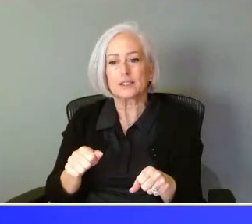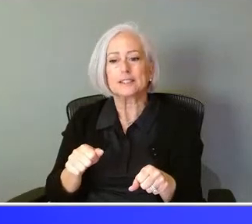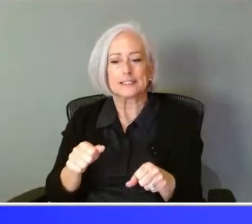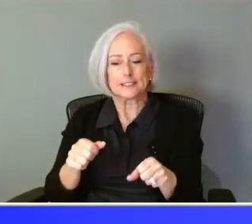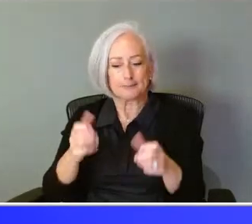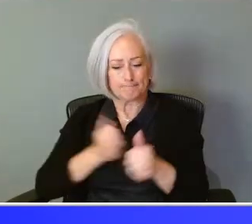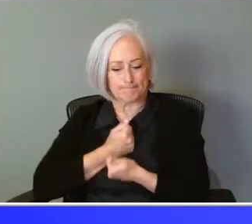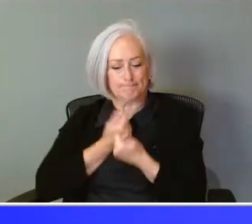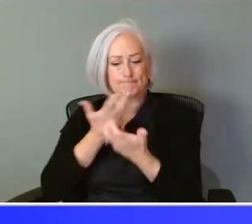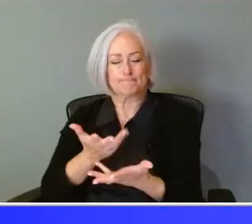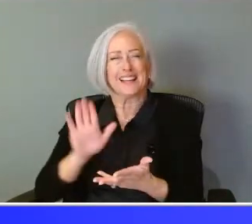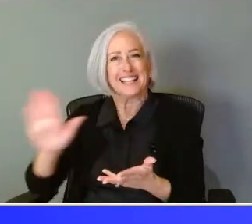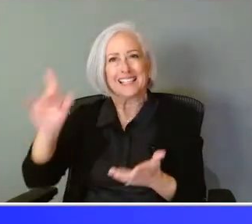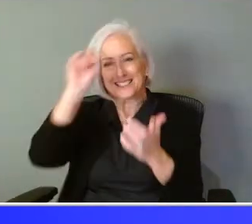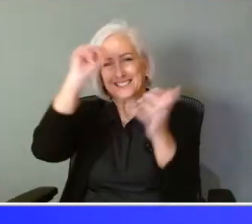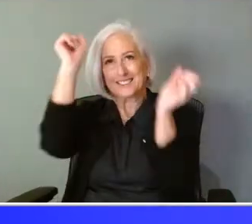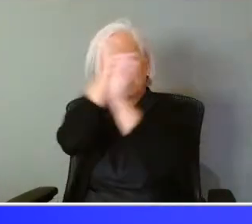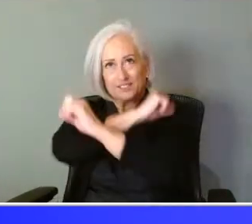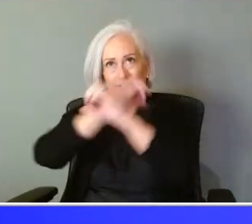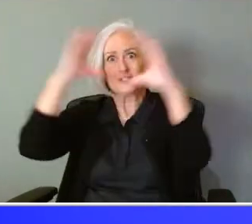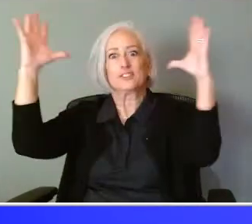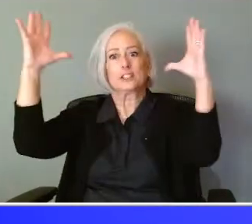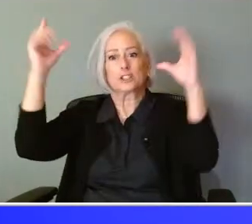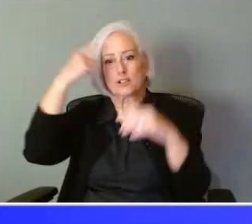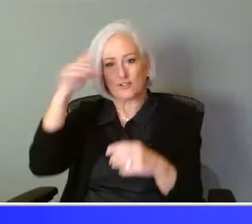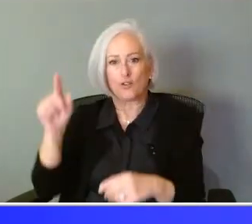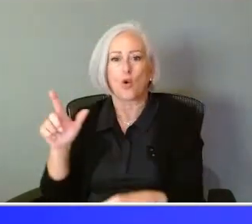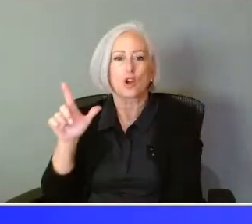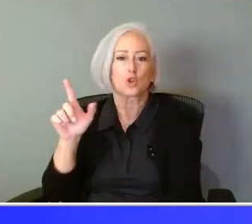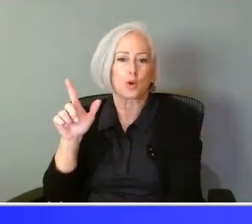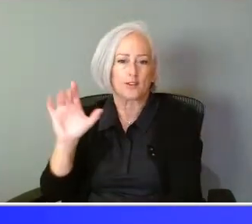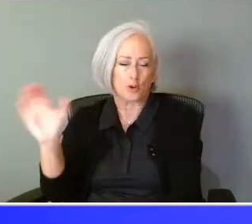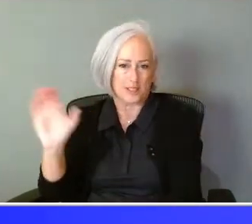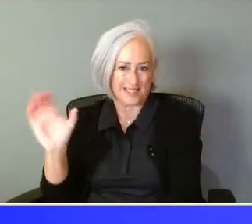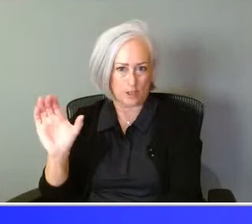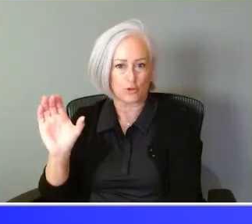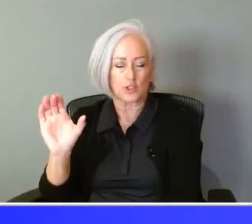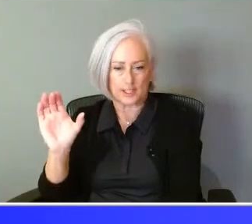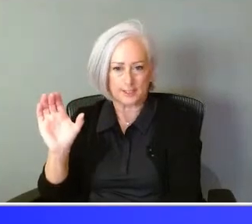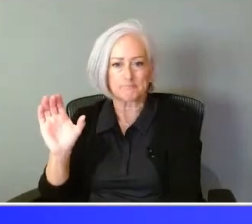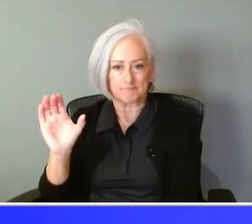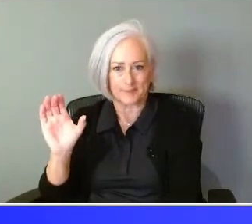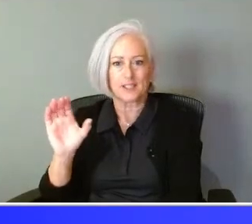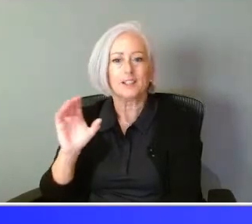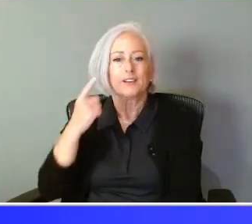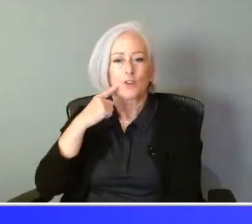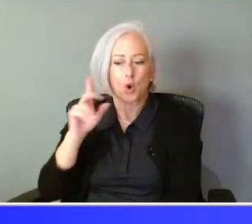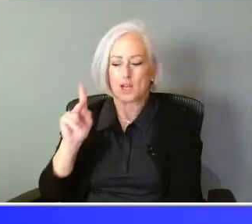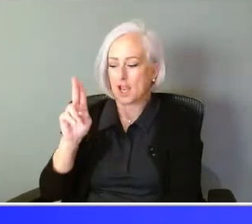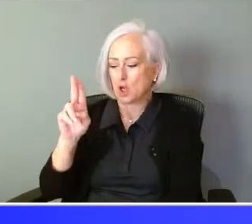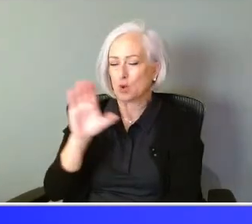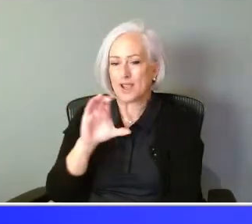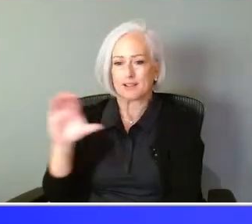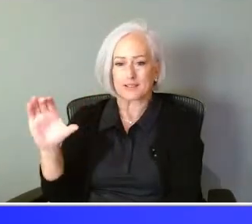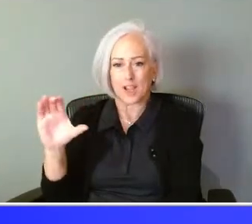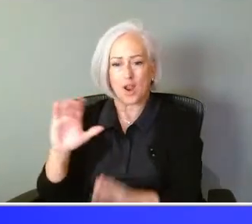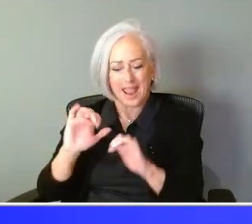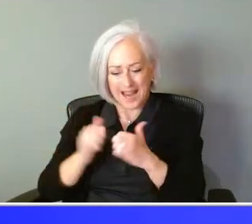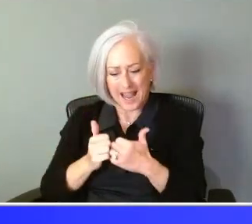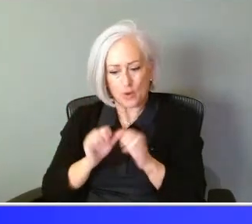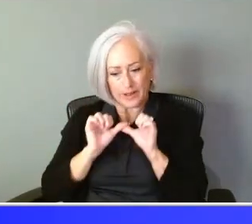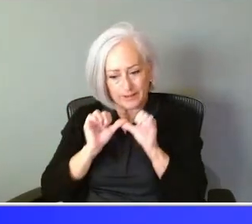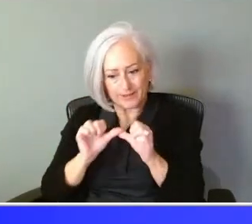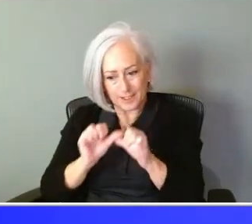for, really the 21st century of the KU Cancer Center, and how we build our